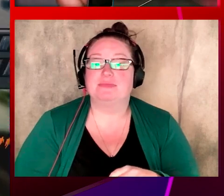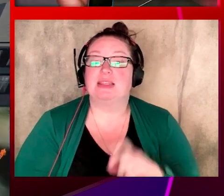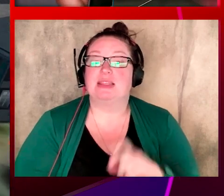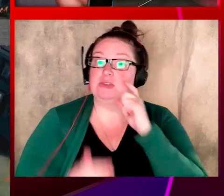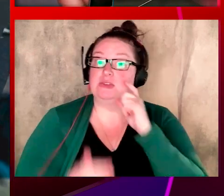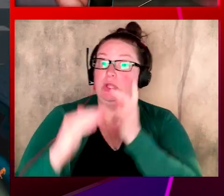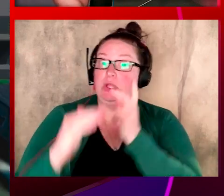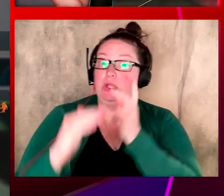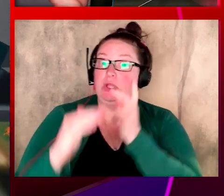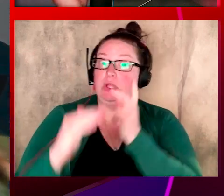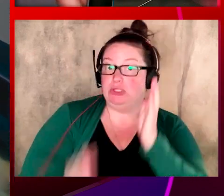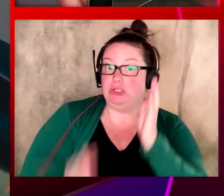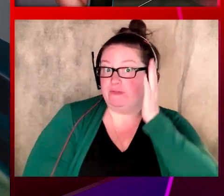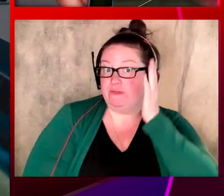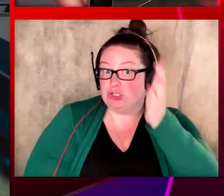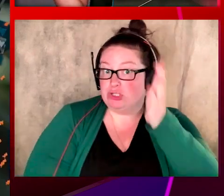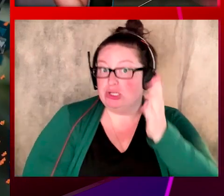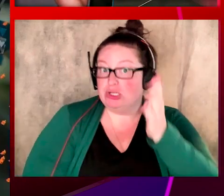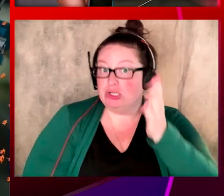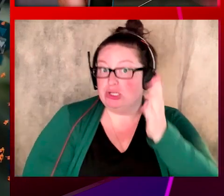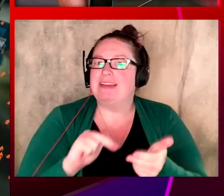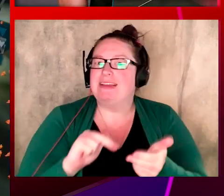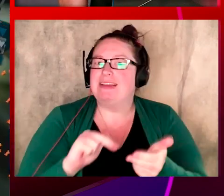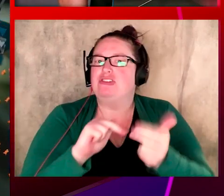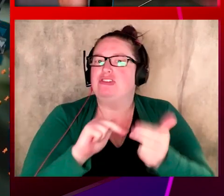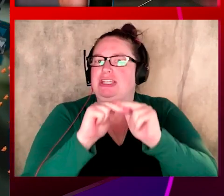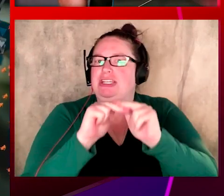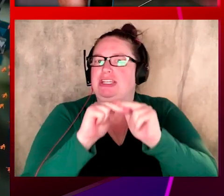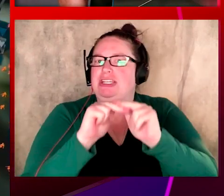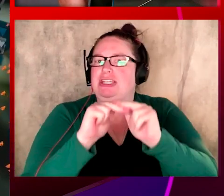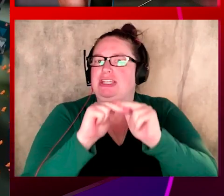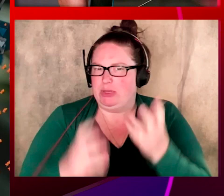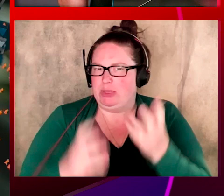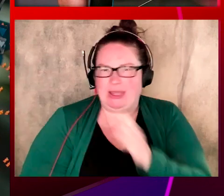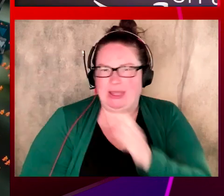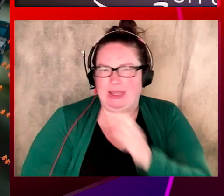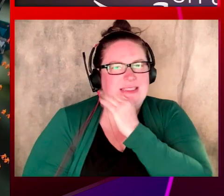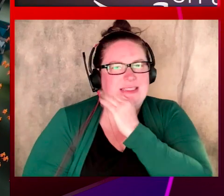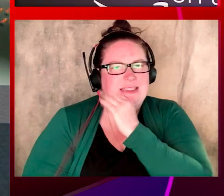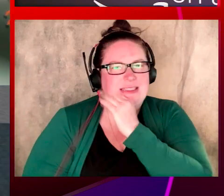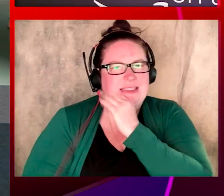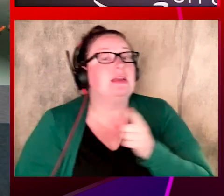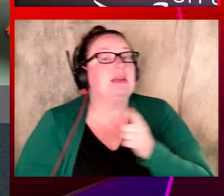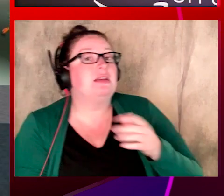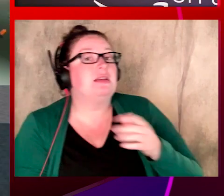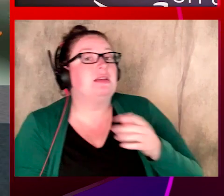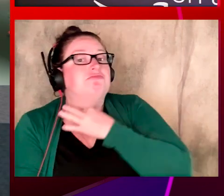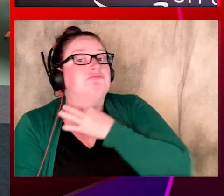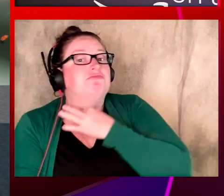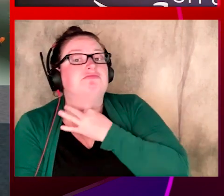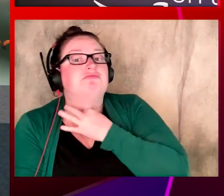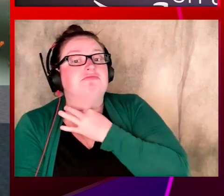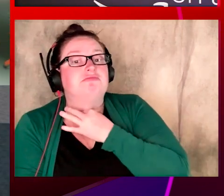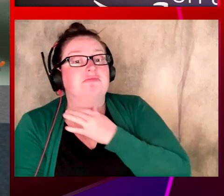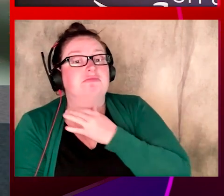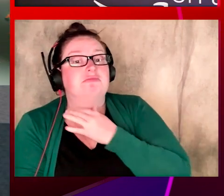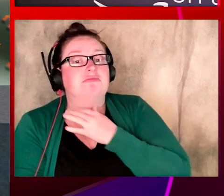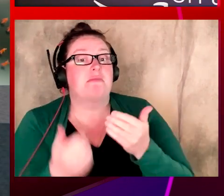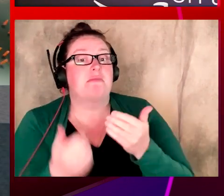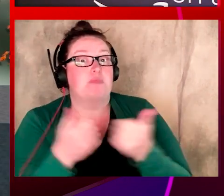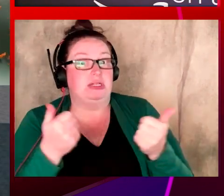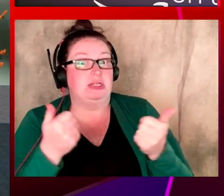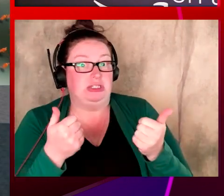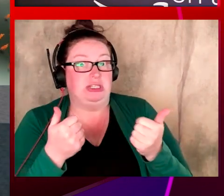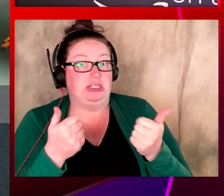continue to sort of increase the number that you can simulate with. So I'm kind of curious. You mentioned earlier on partitioning across the